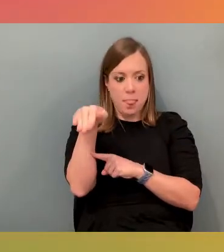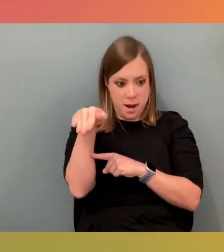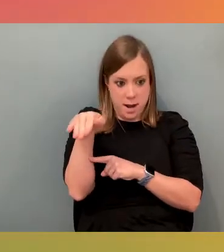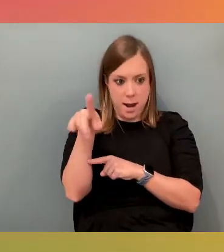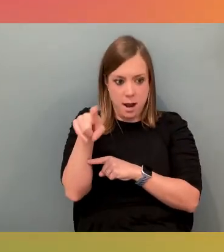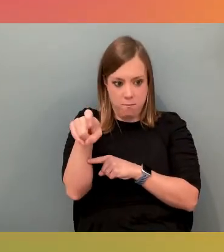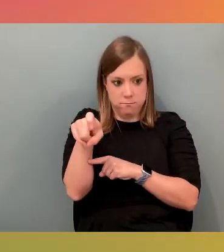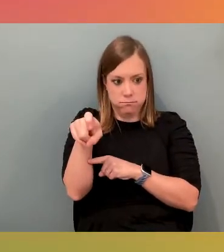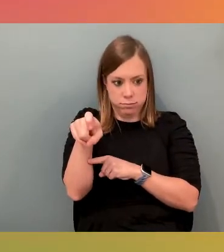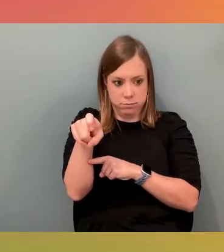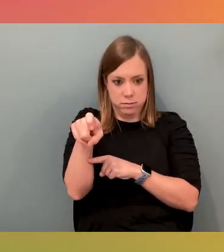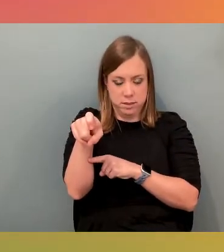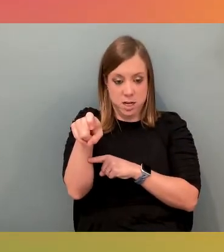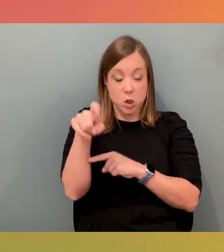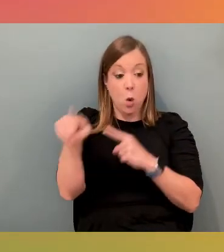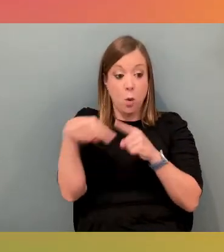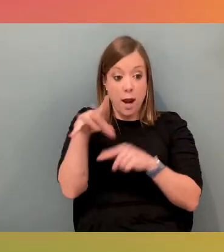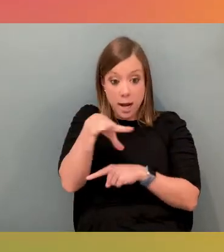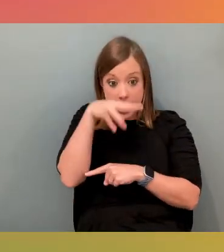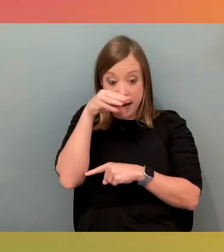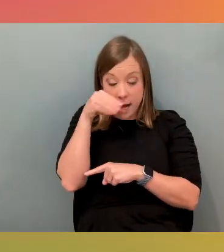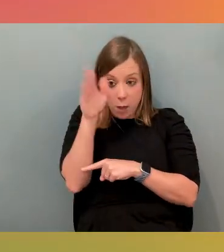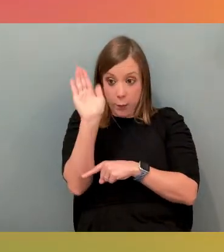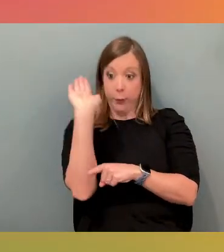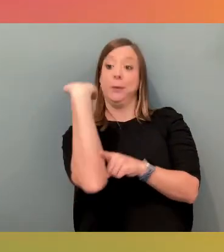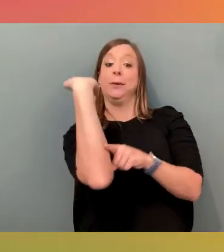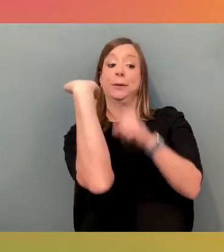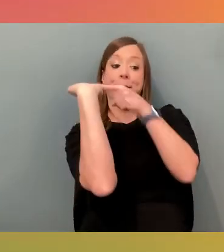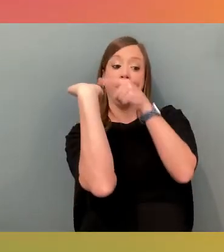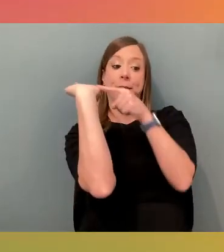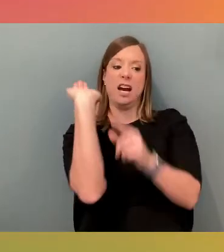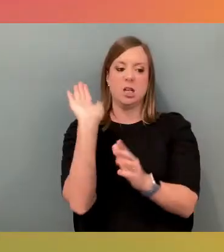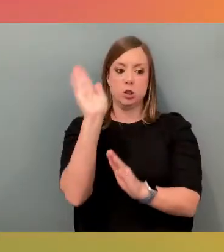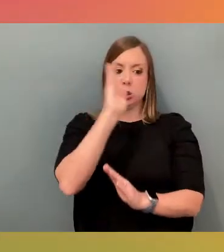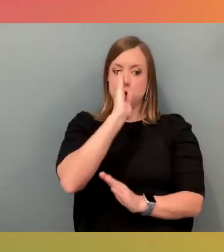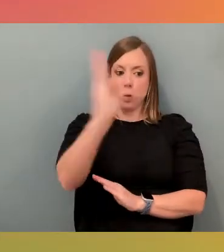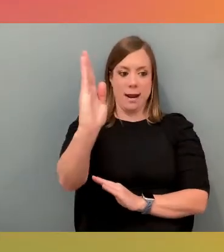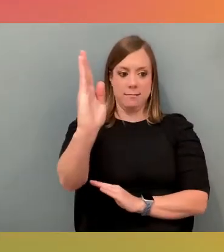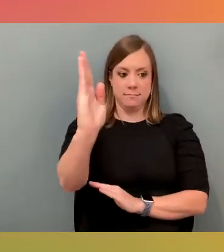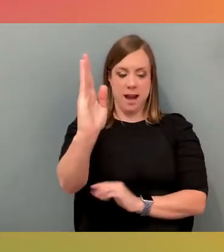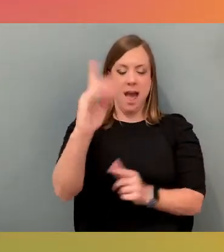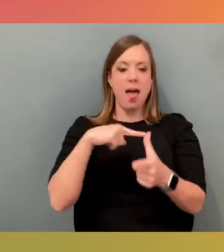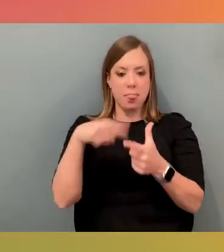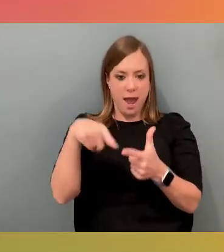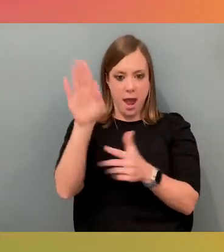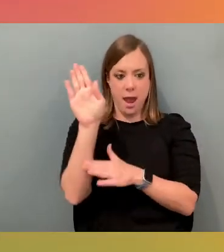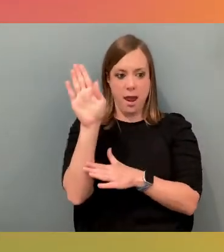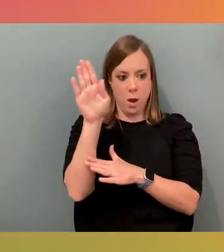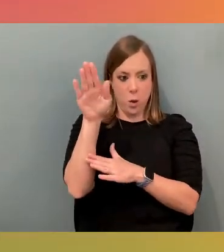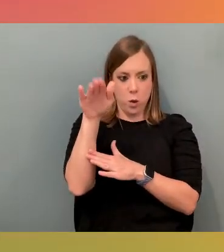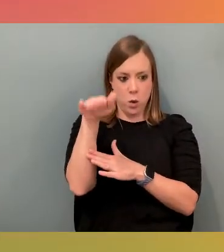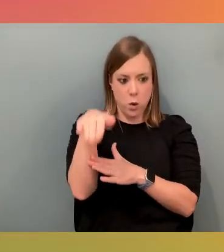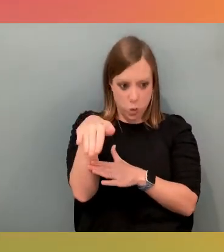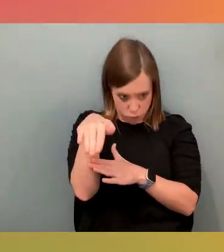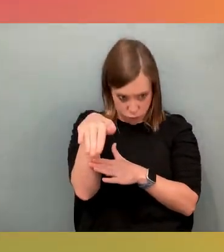flex the foot, and just reach the heel up to the sky. Exhale, point and bend. We're going to do that 2 more